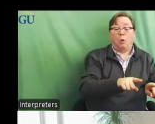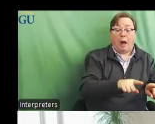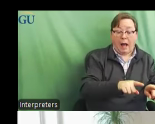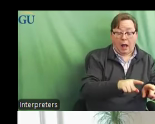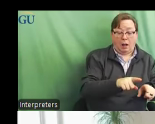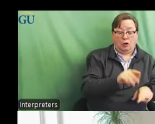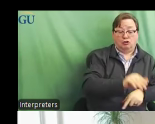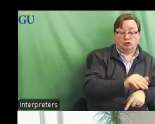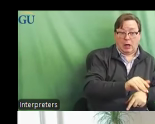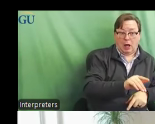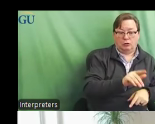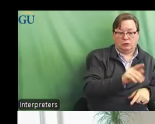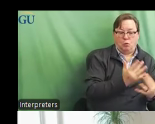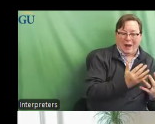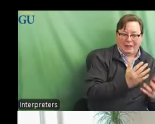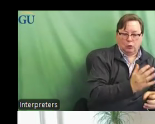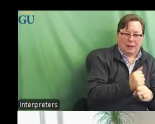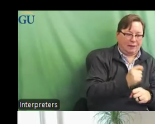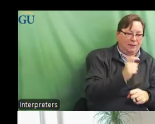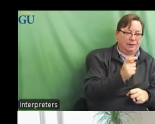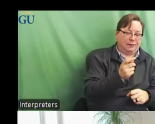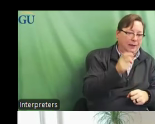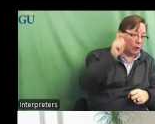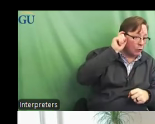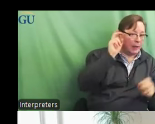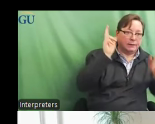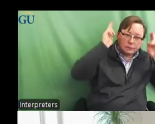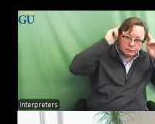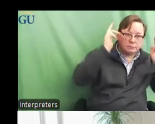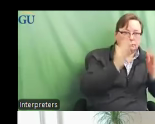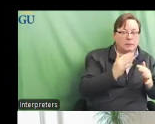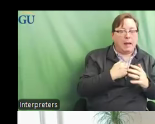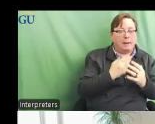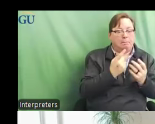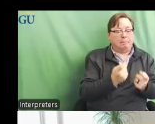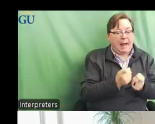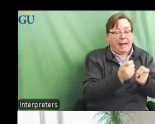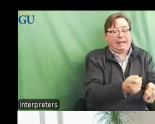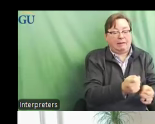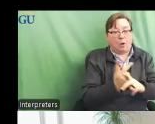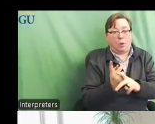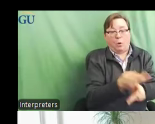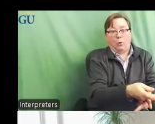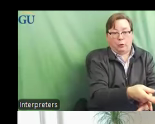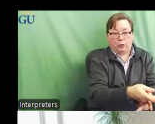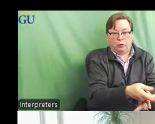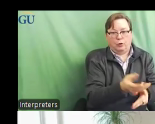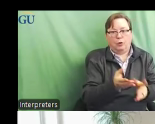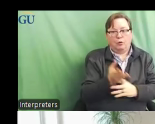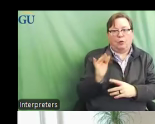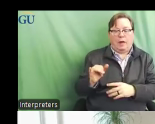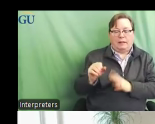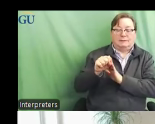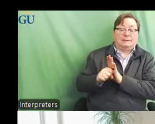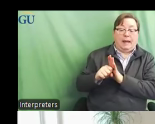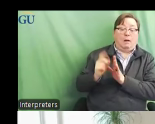to get their hearing assistive technology, they may be fit with some kind of loaner through this loan type bank so that